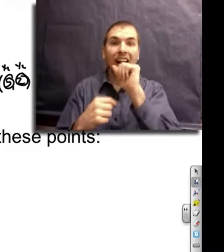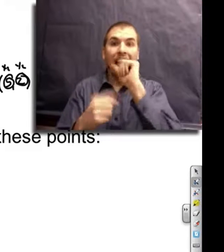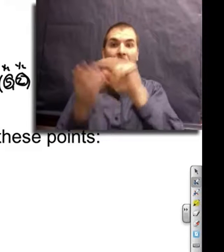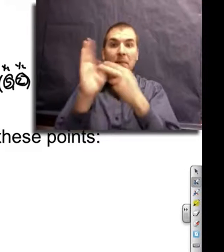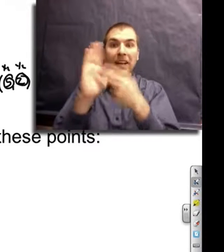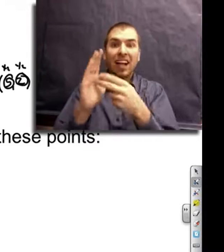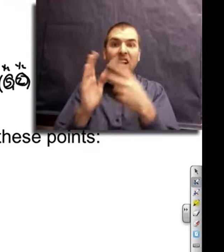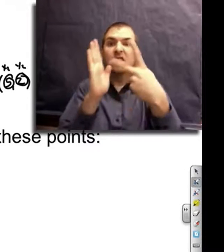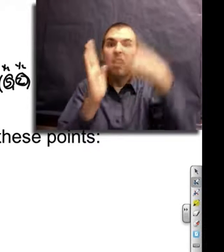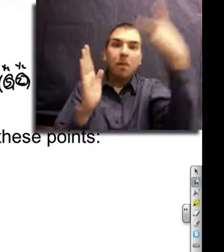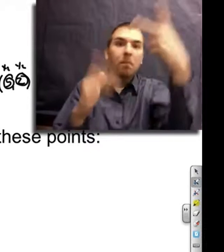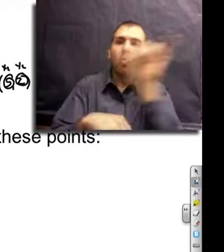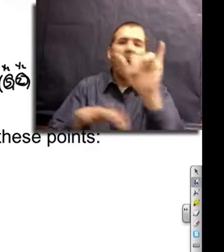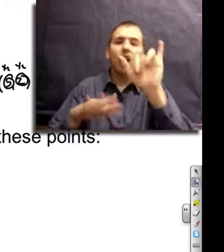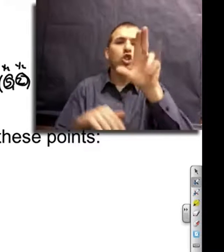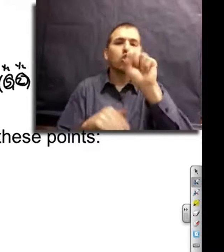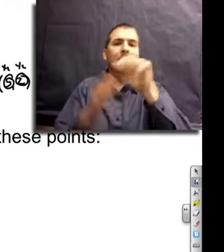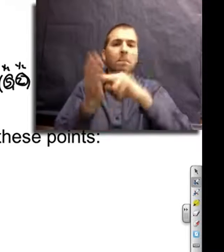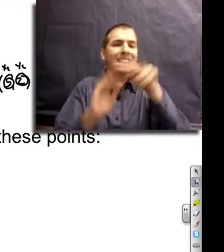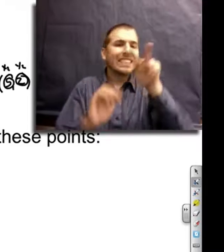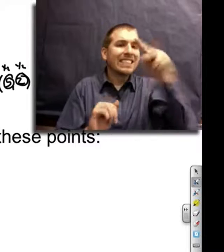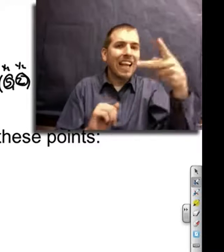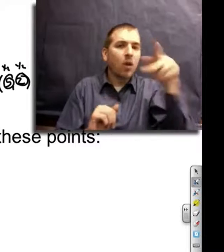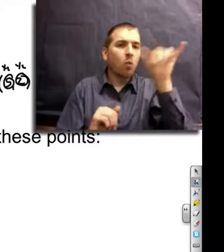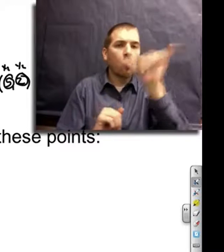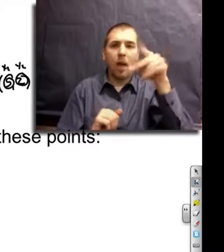So that's meaning,